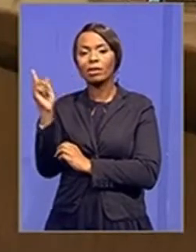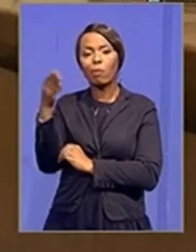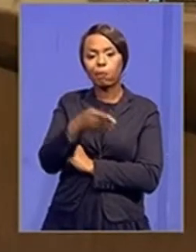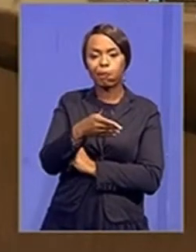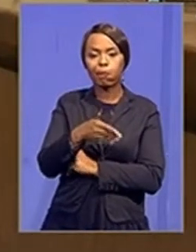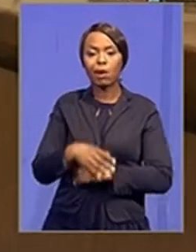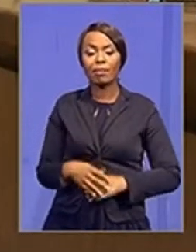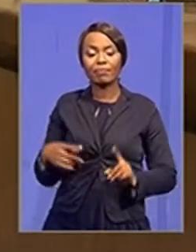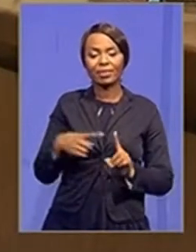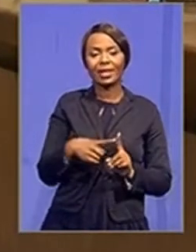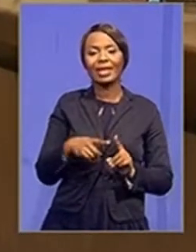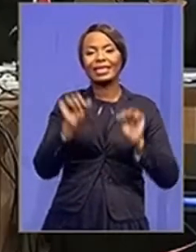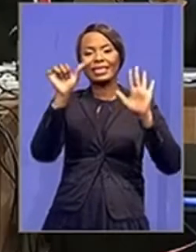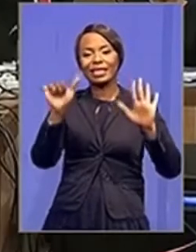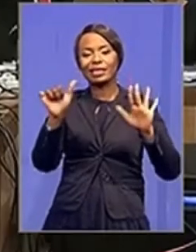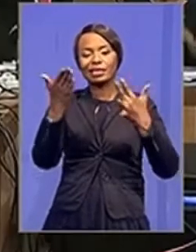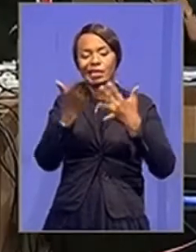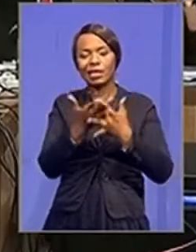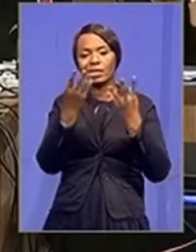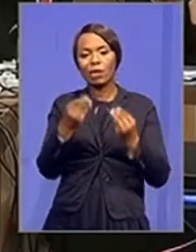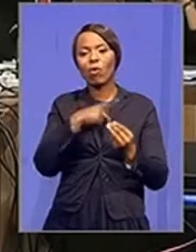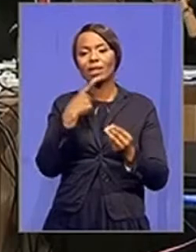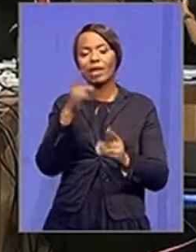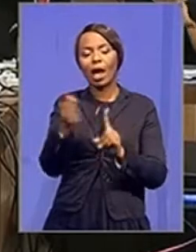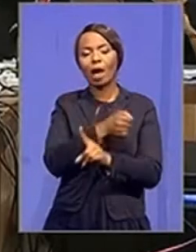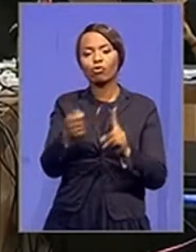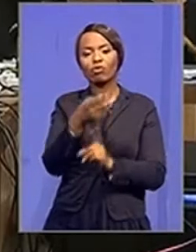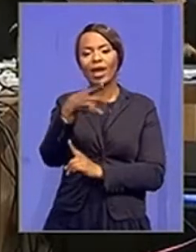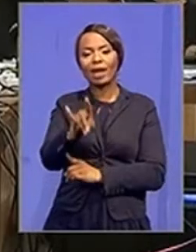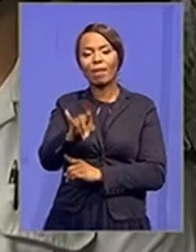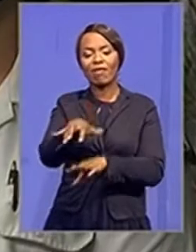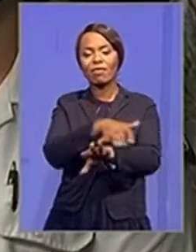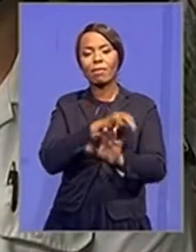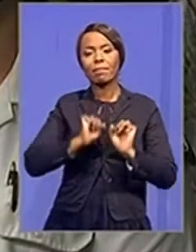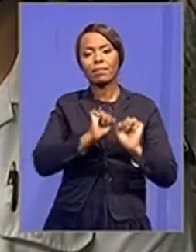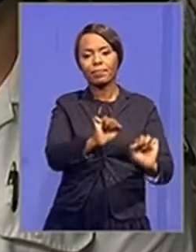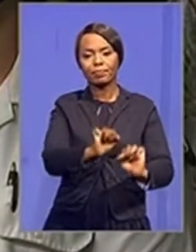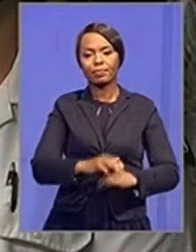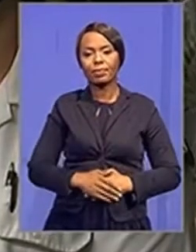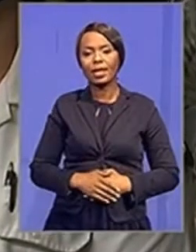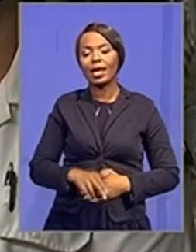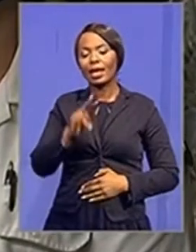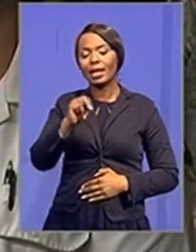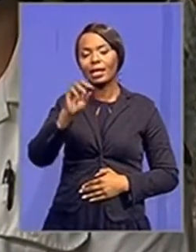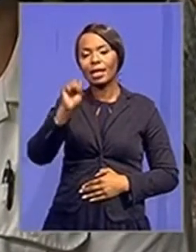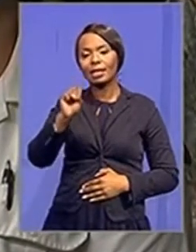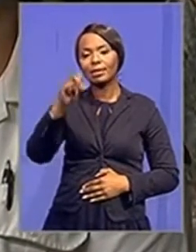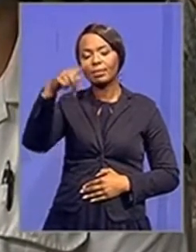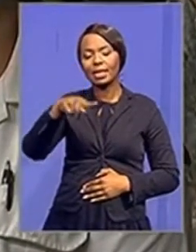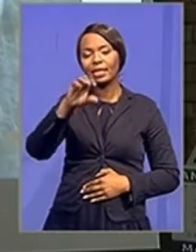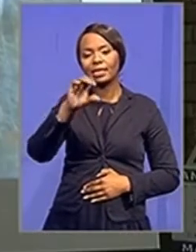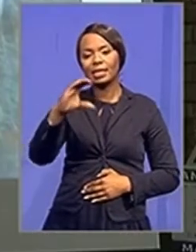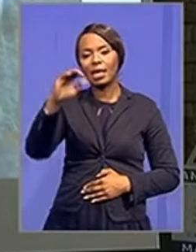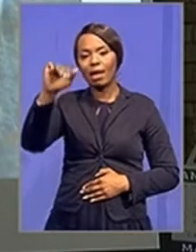ke ditatofatso di le 6 tsa tshotlakako ya diphologolo. Morago ga gore NSPCA e